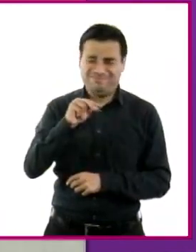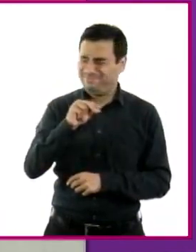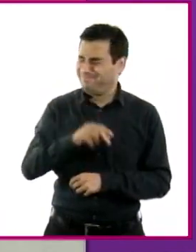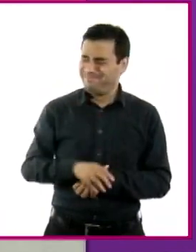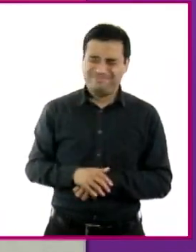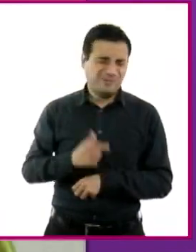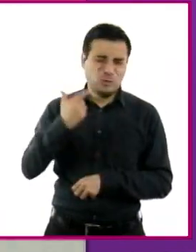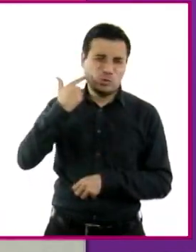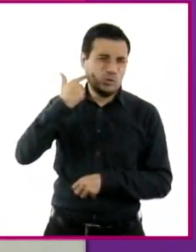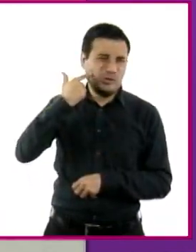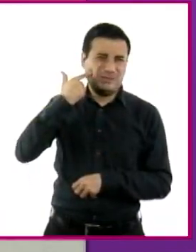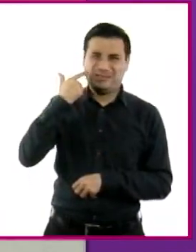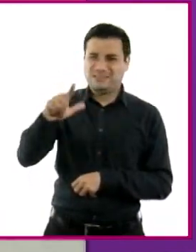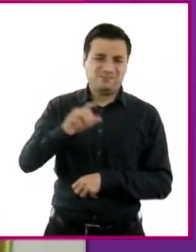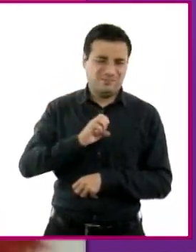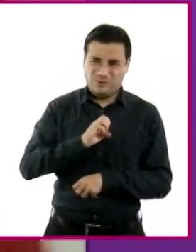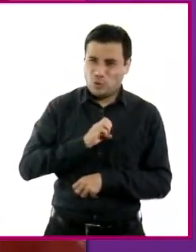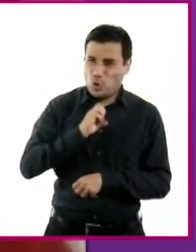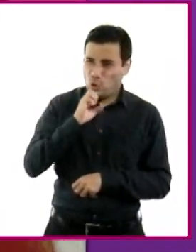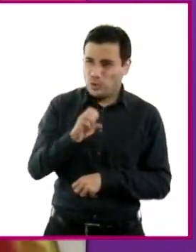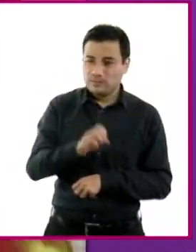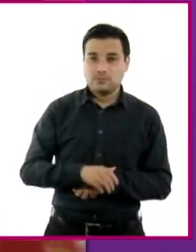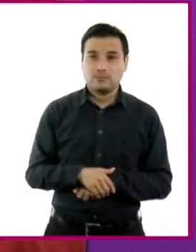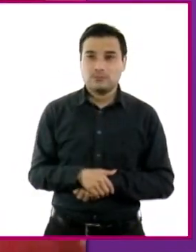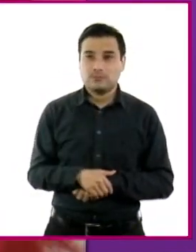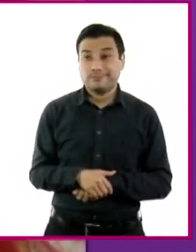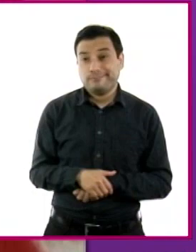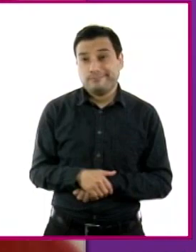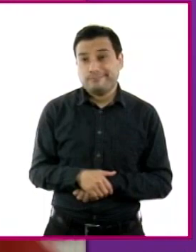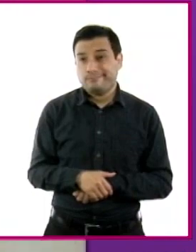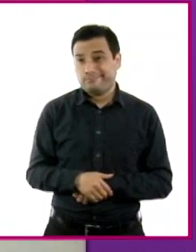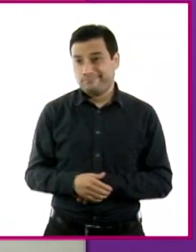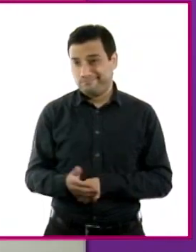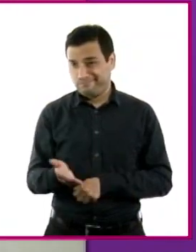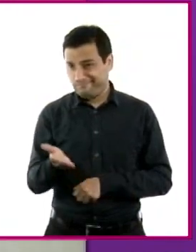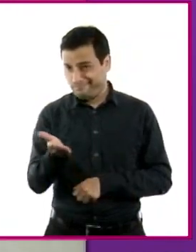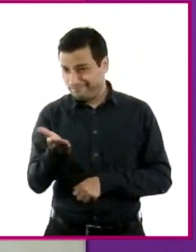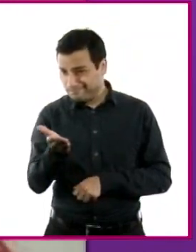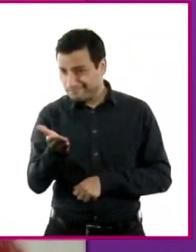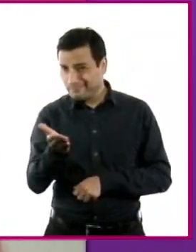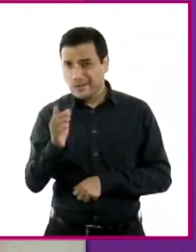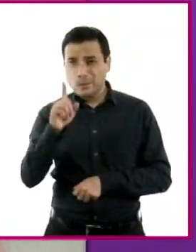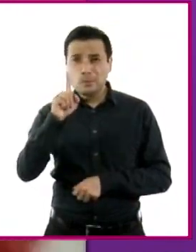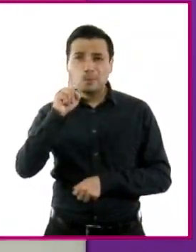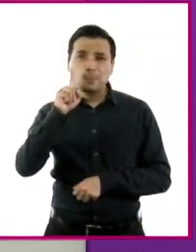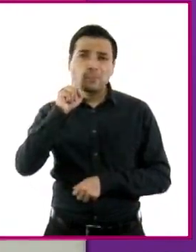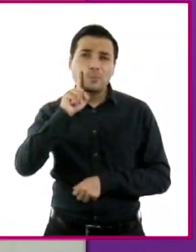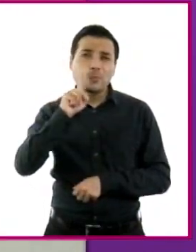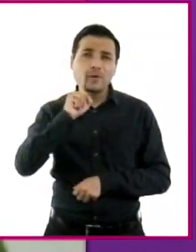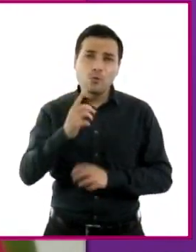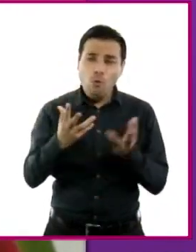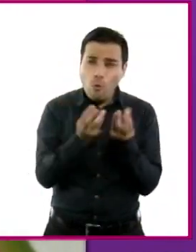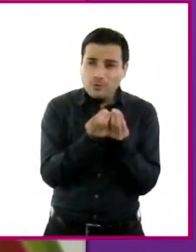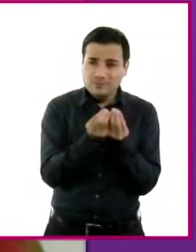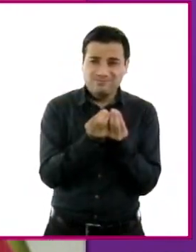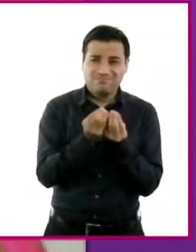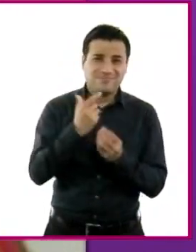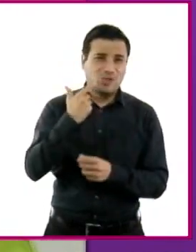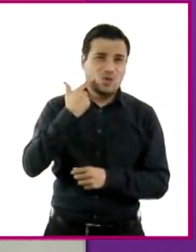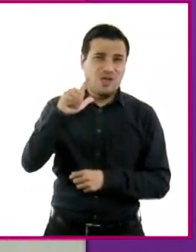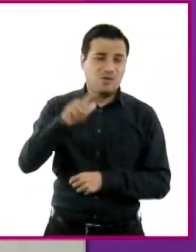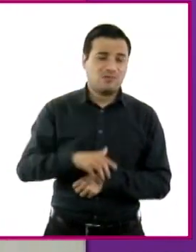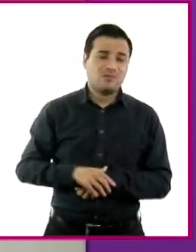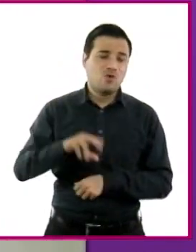million years. I don't want to work with this woman either. No,